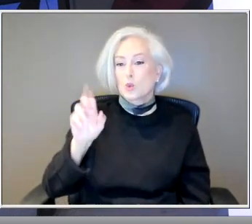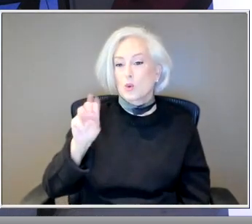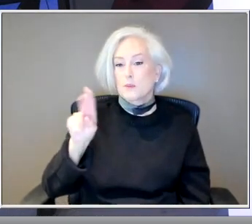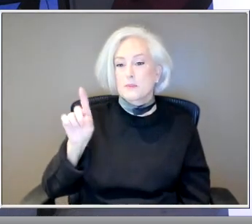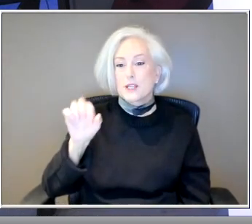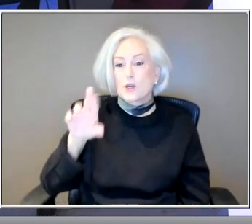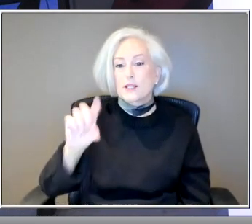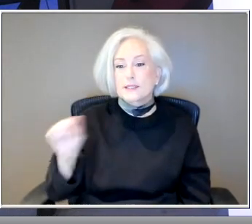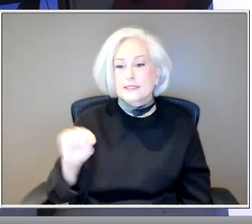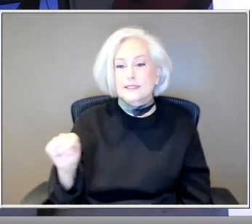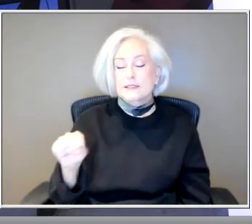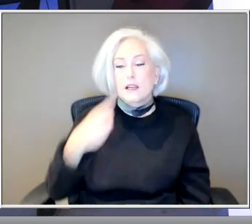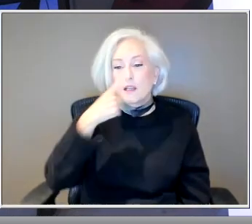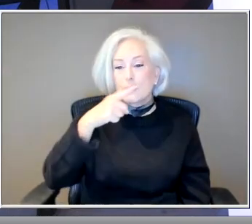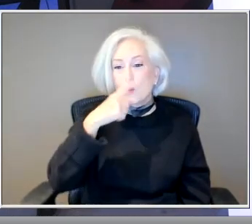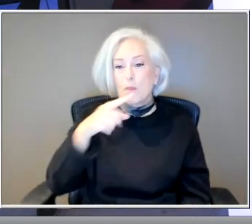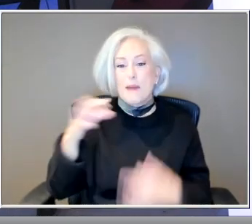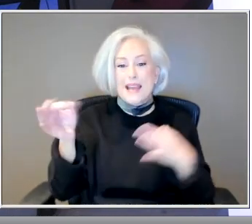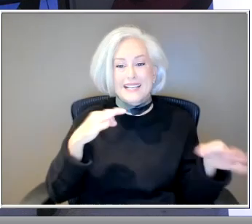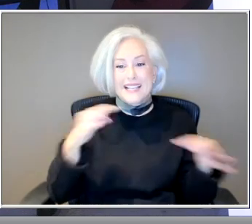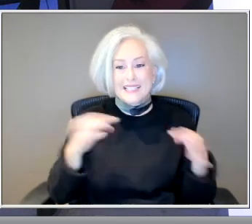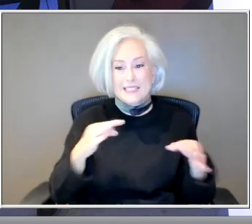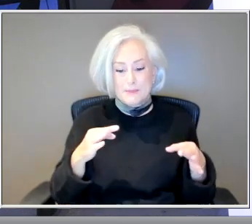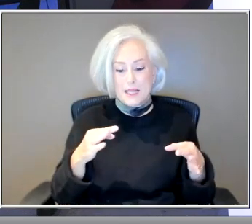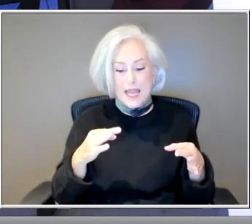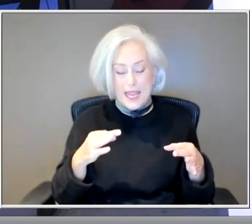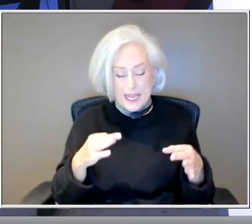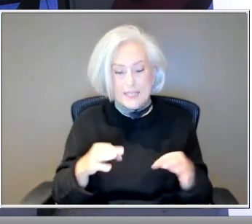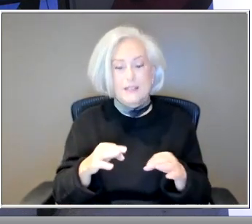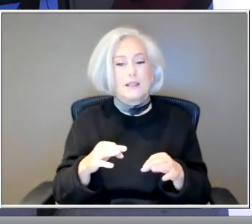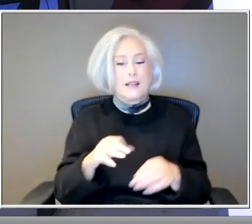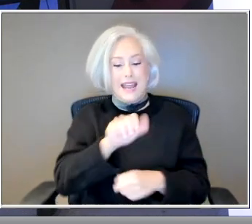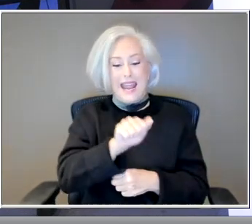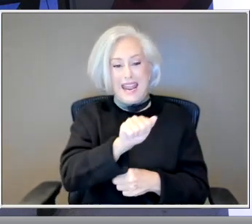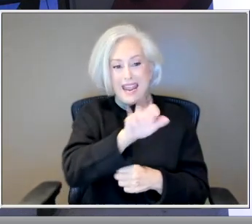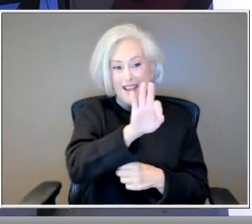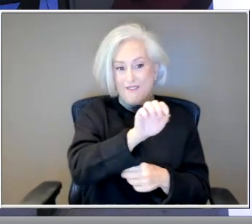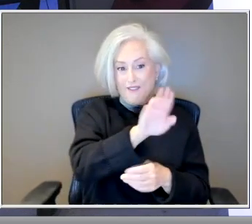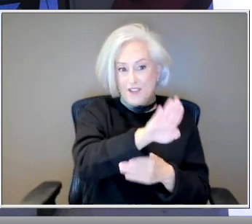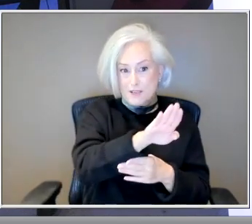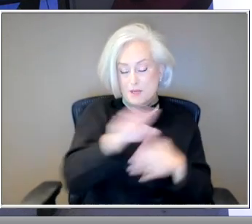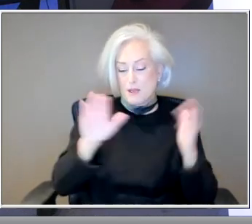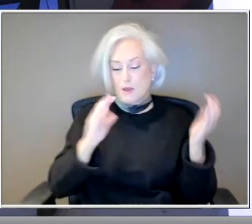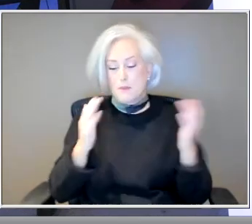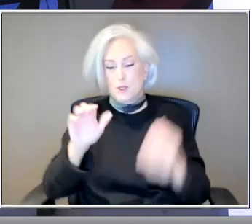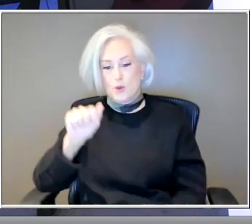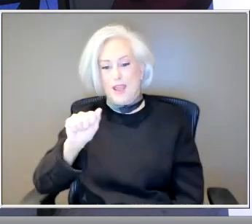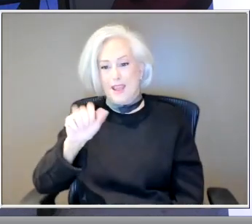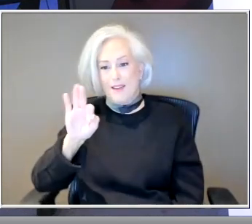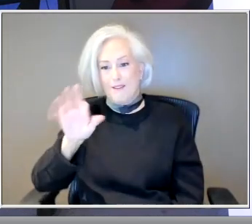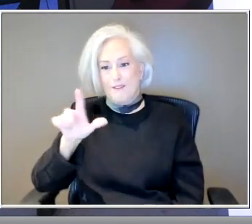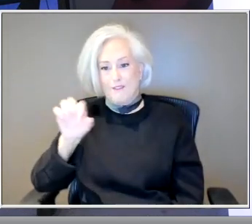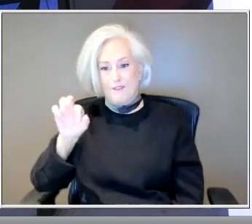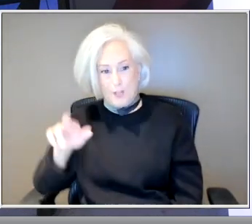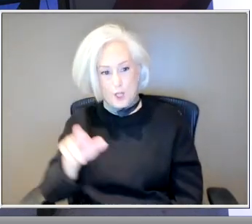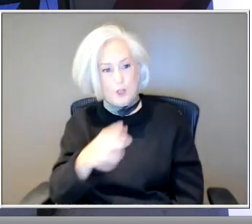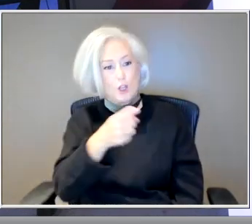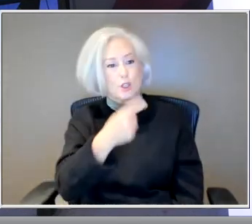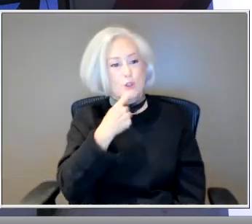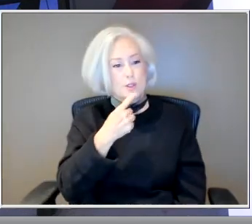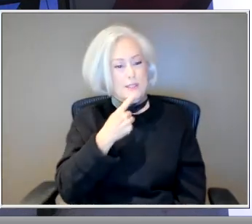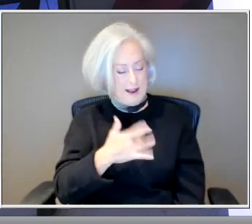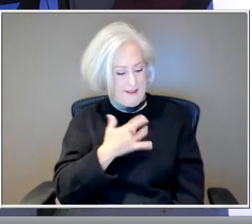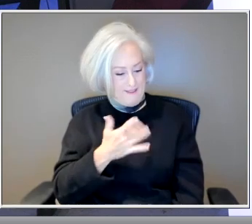like explain the difference between AFib and AFlutter? Because I know you were saying it felt similar to you. Sure. From what